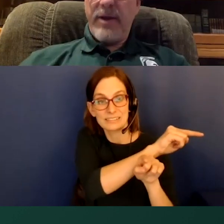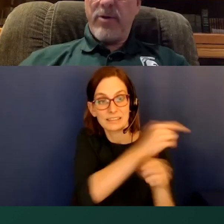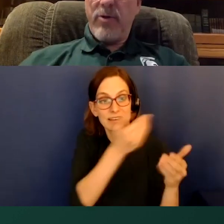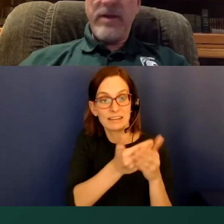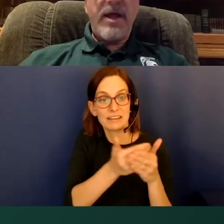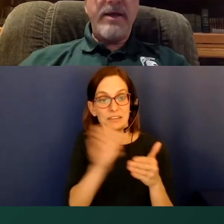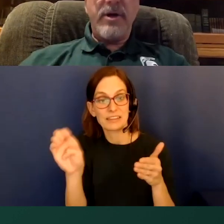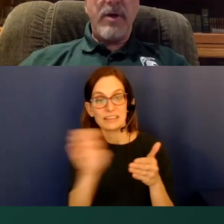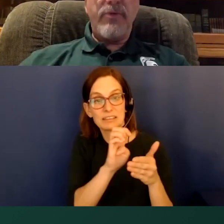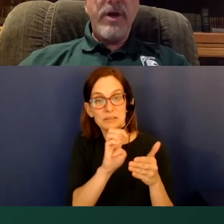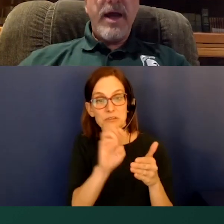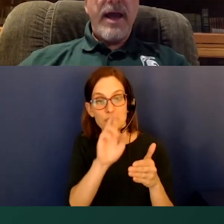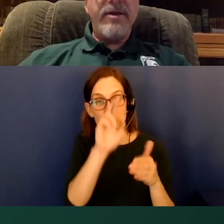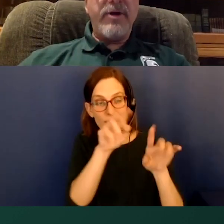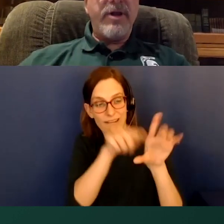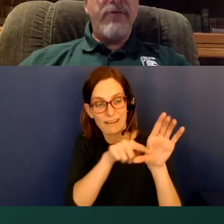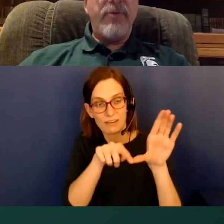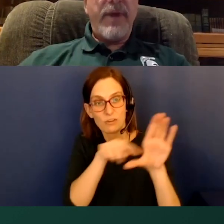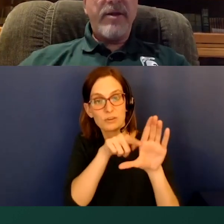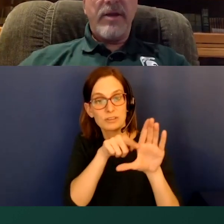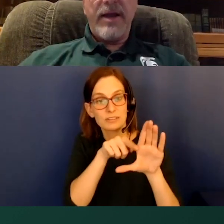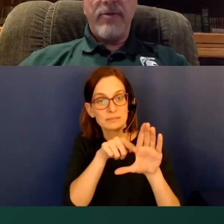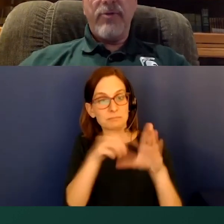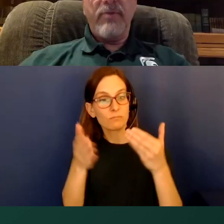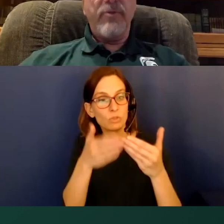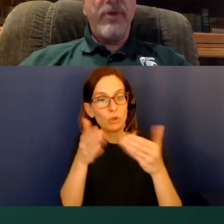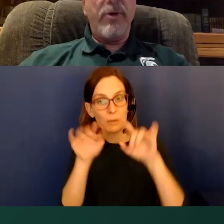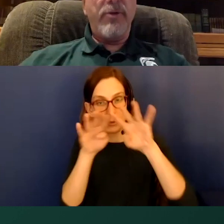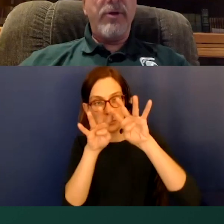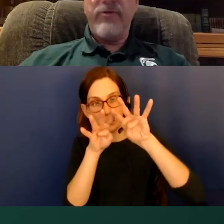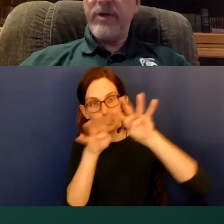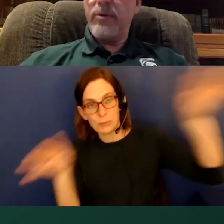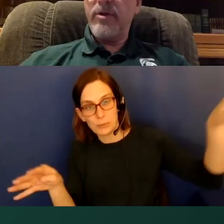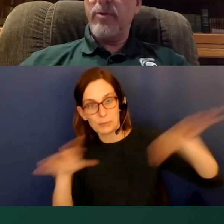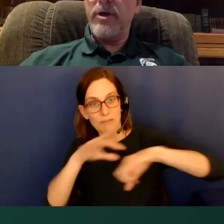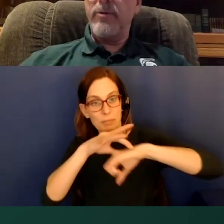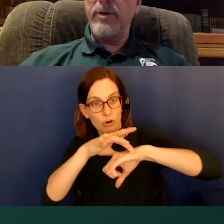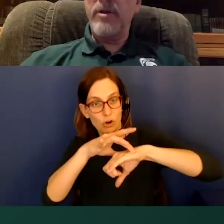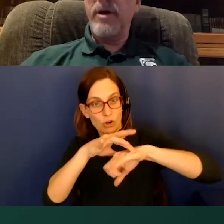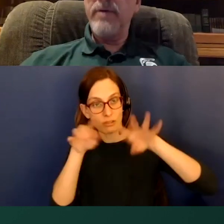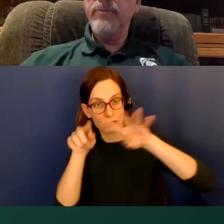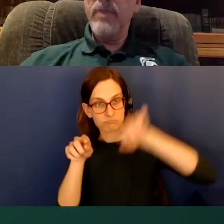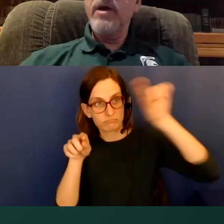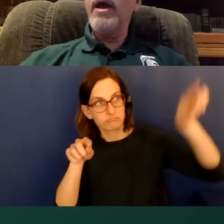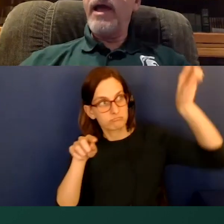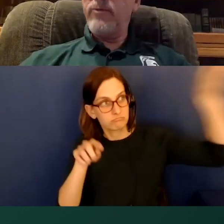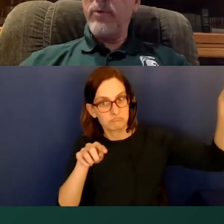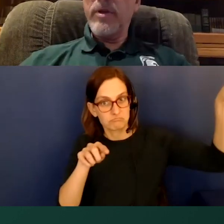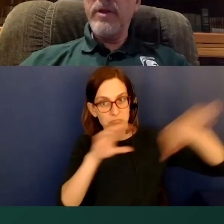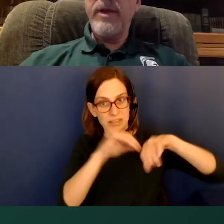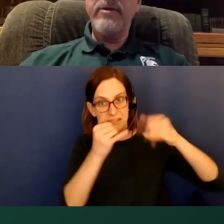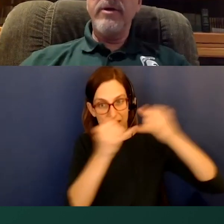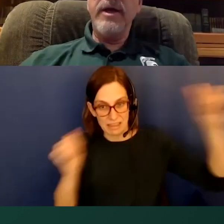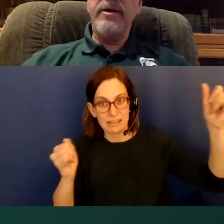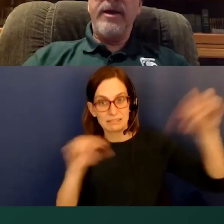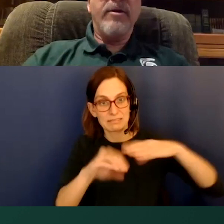and they are quite lined up. As you can see, if you pass a line through them from the Earth, they look very close to one another in the sky, and we will